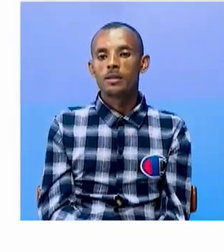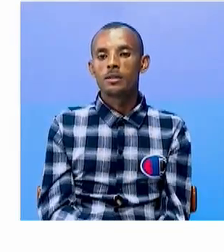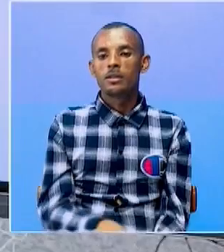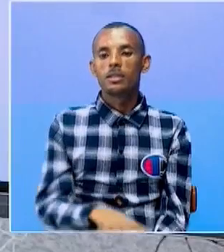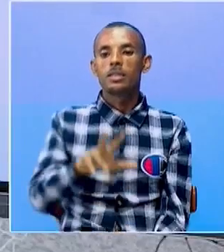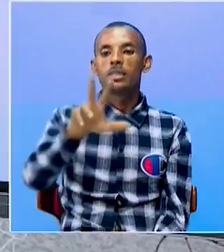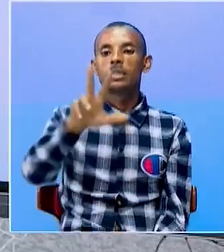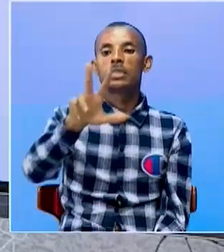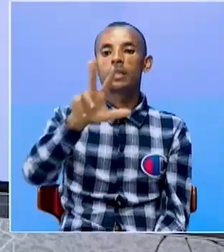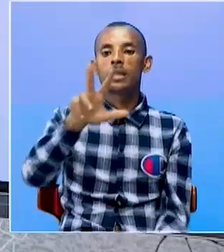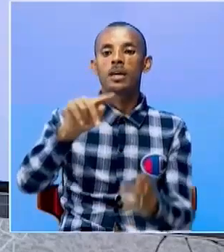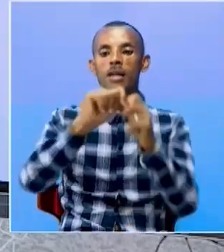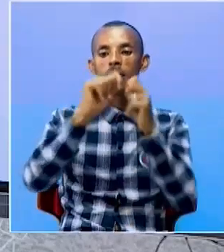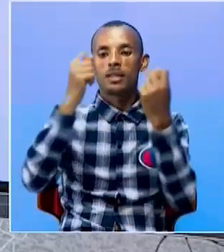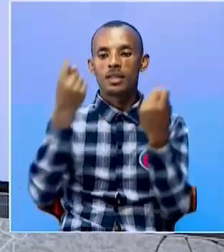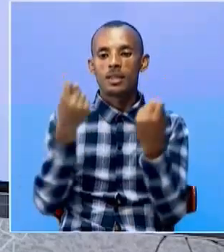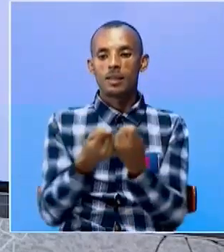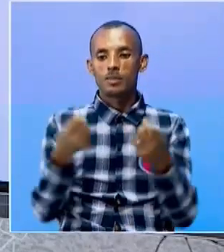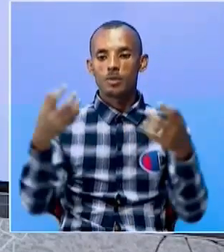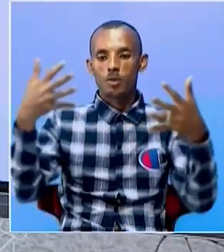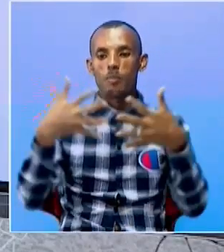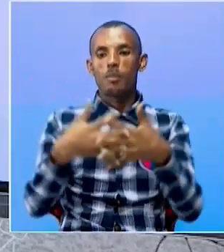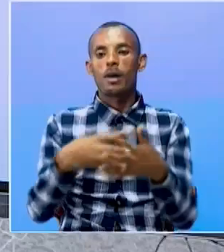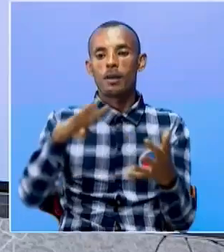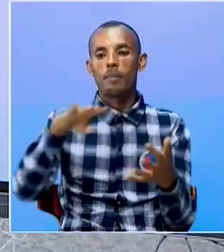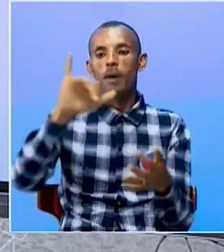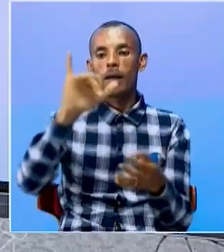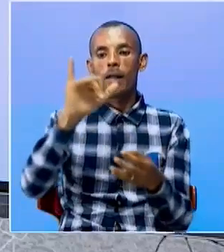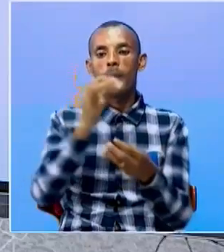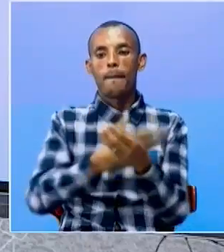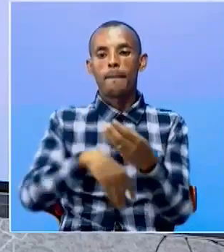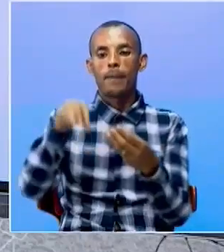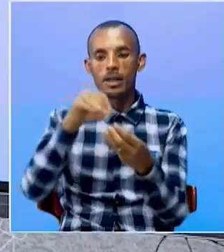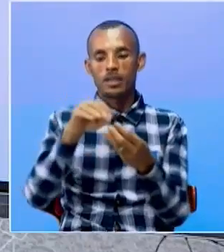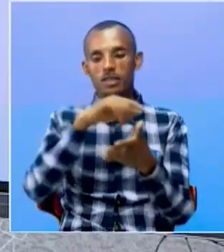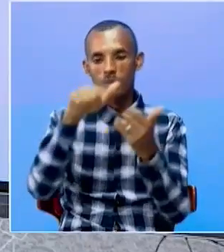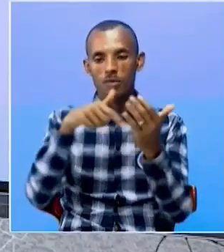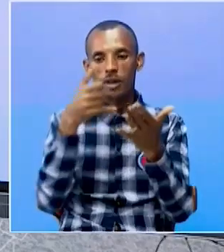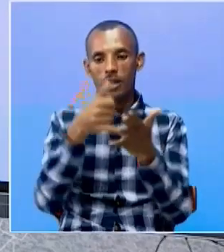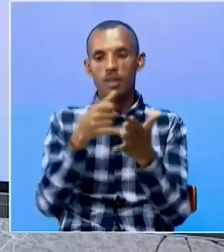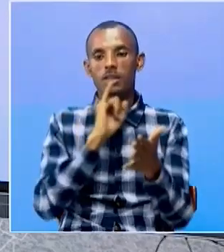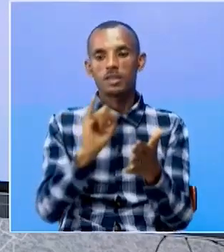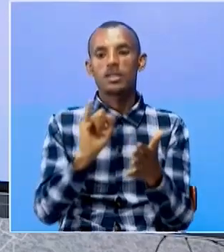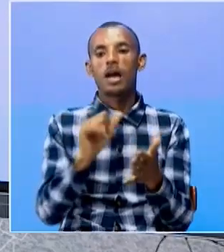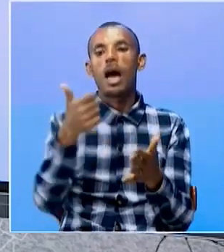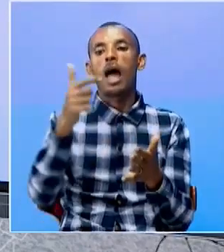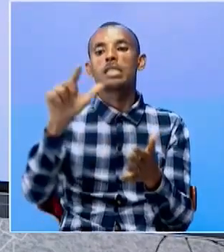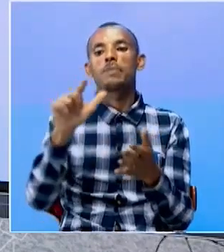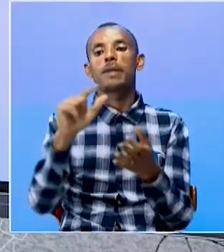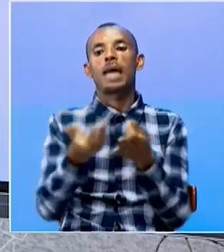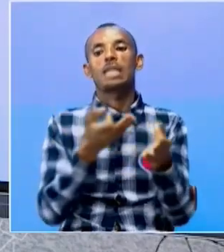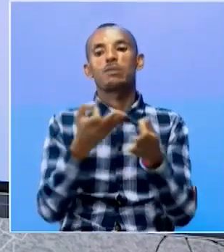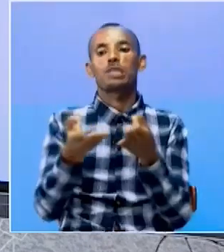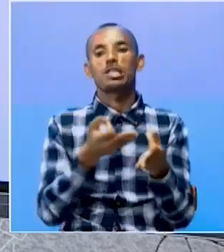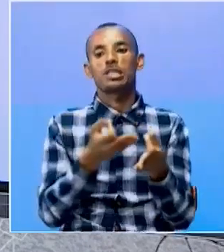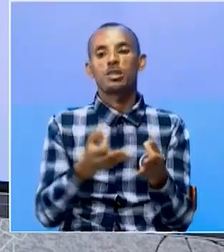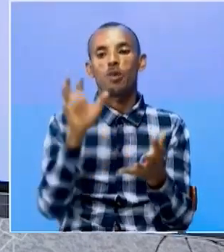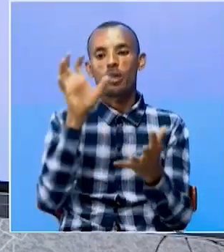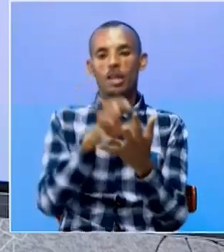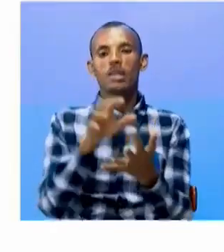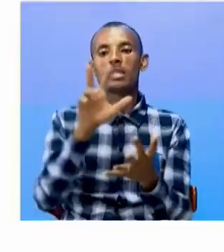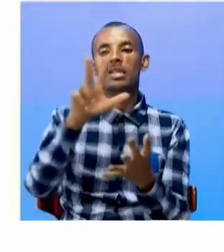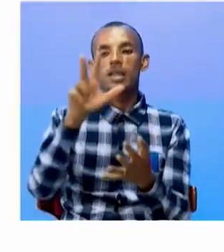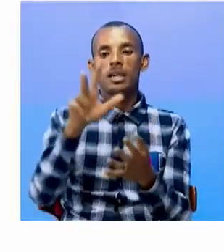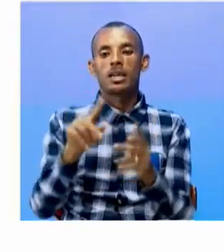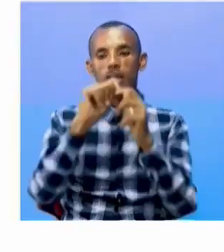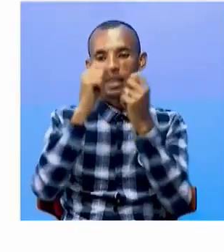three terms combined by plus. Therefore, it's an algebraic expression containing three terms. So